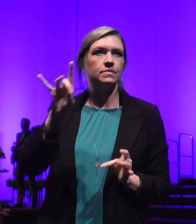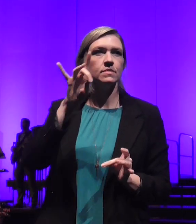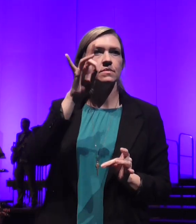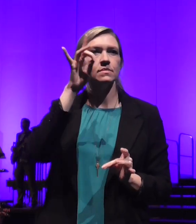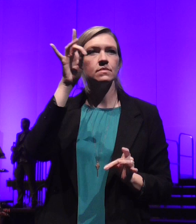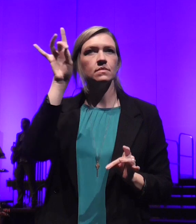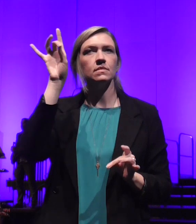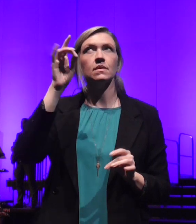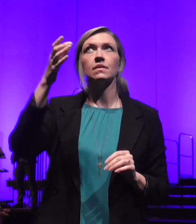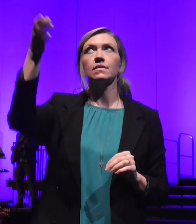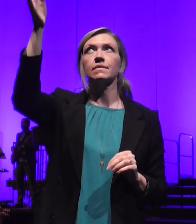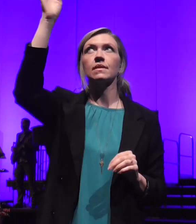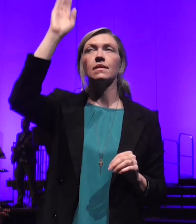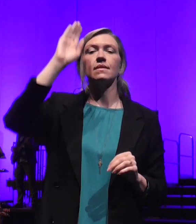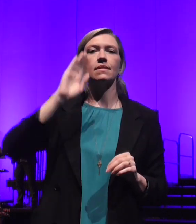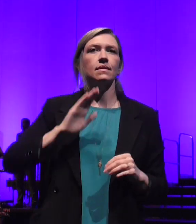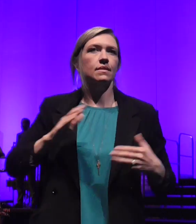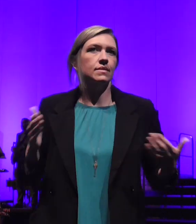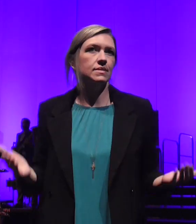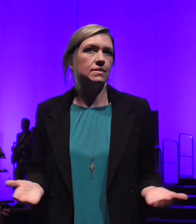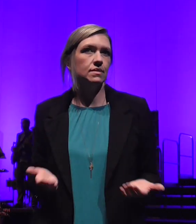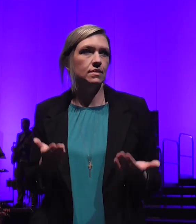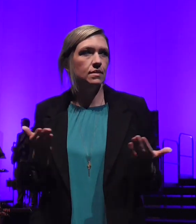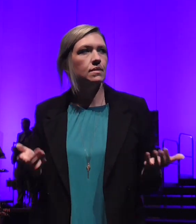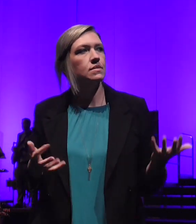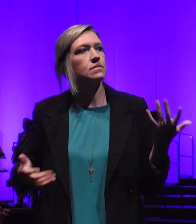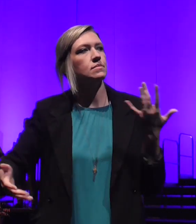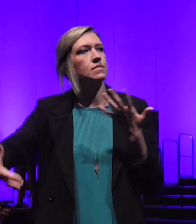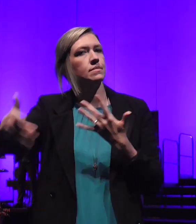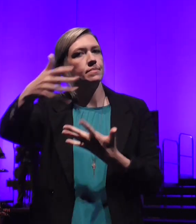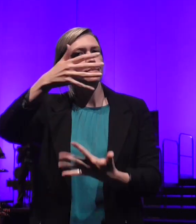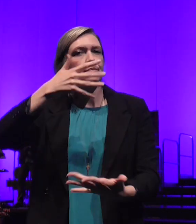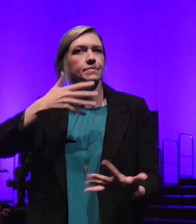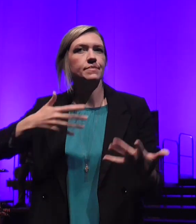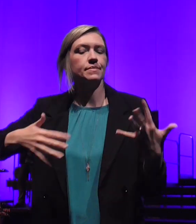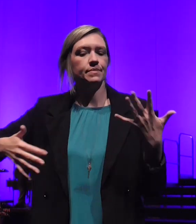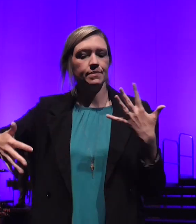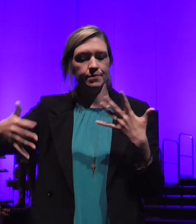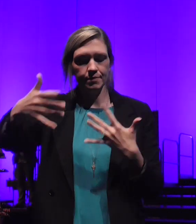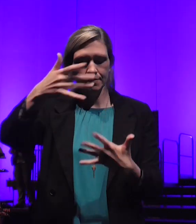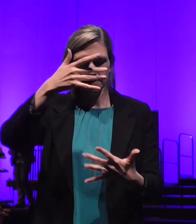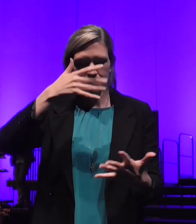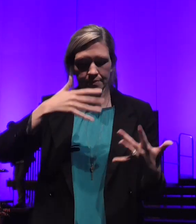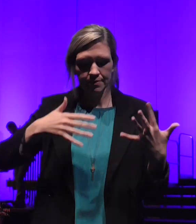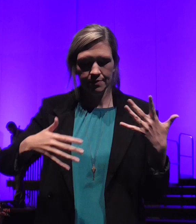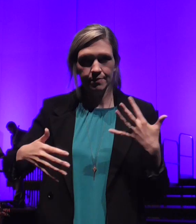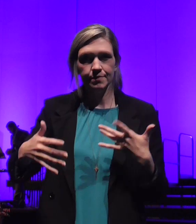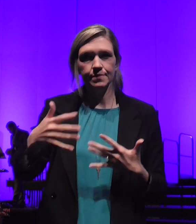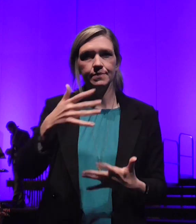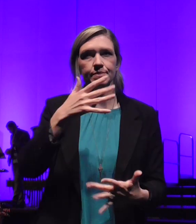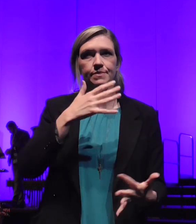Surely the presence of God is in this space.